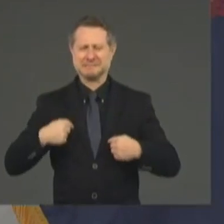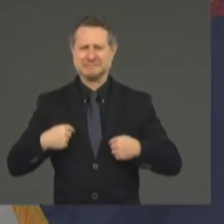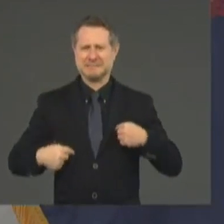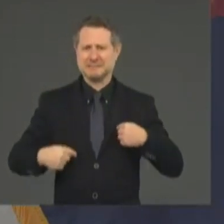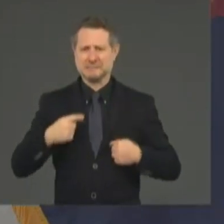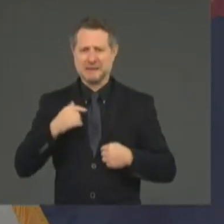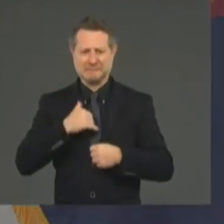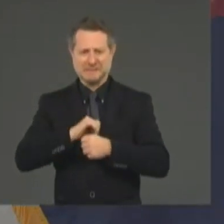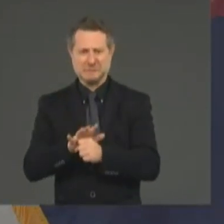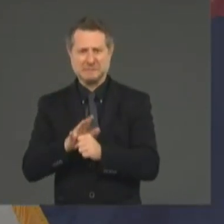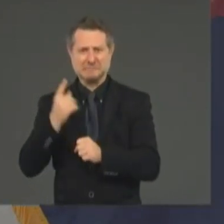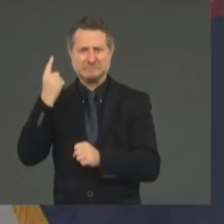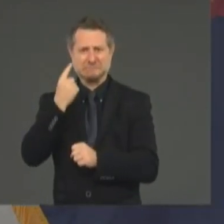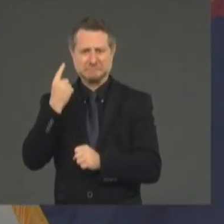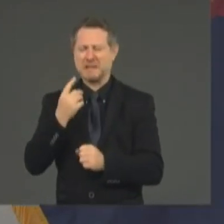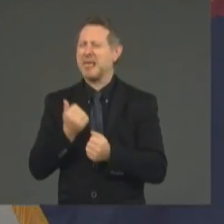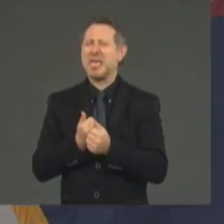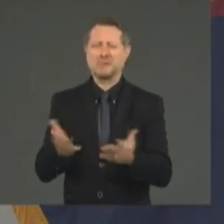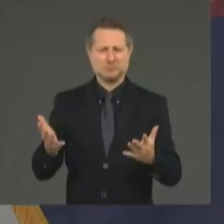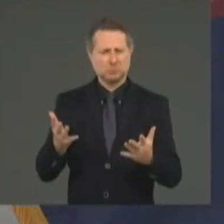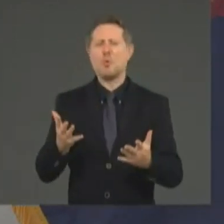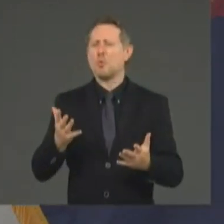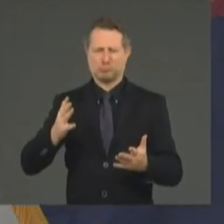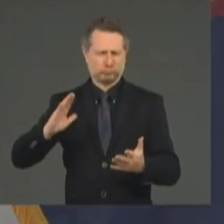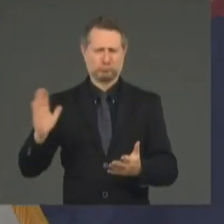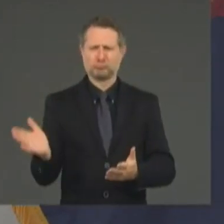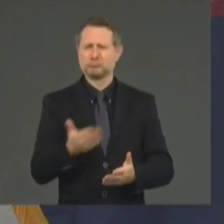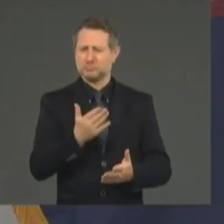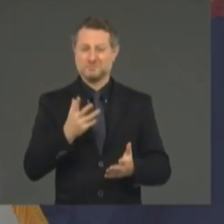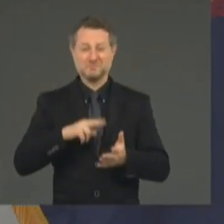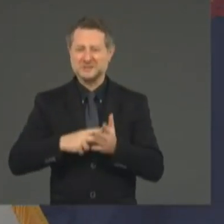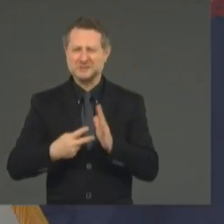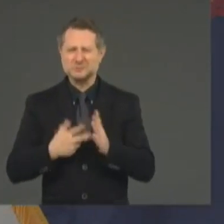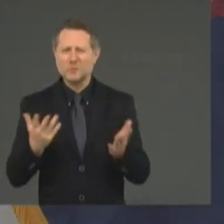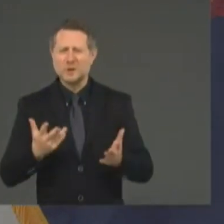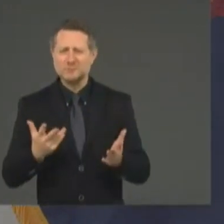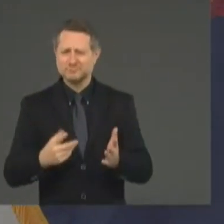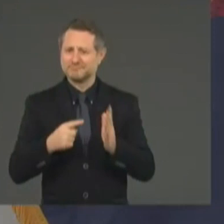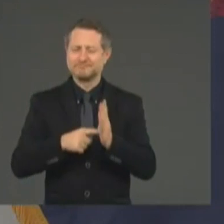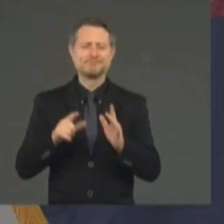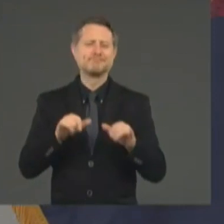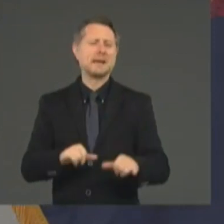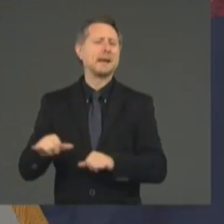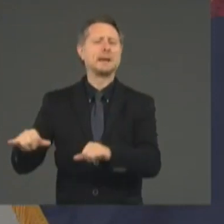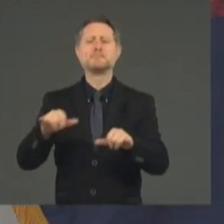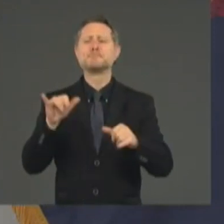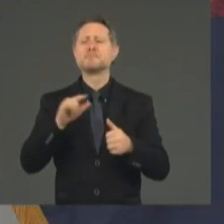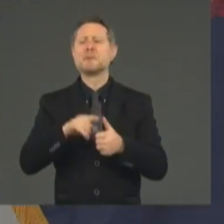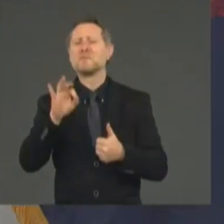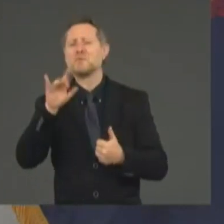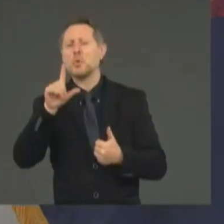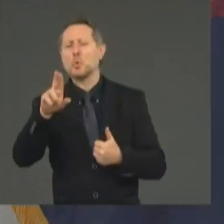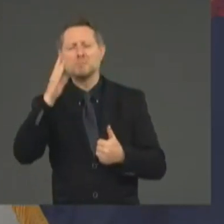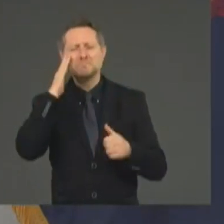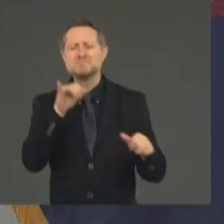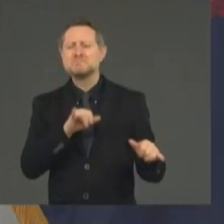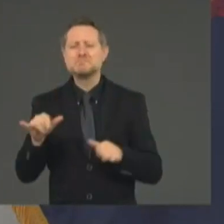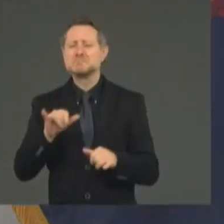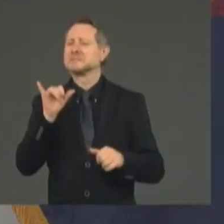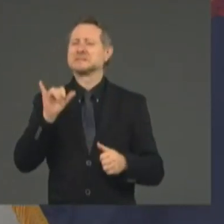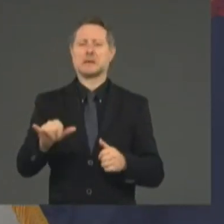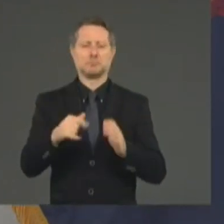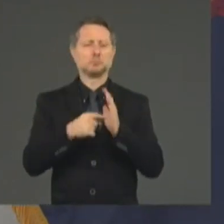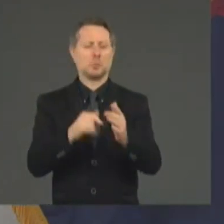any symptom includes basically the symptoms you would have if you had the flu. Same symptoms. If you have